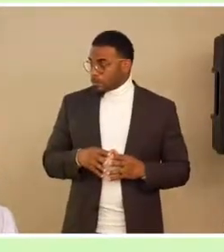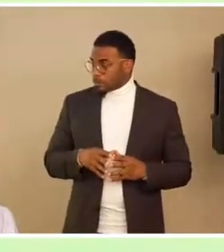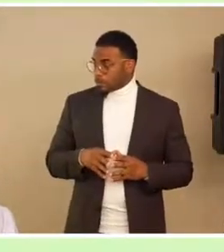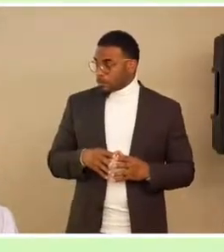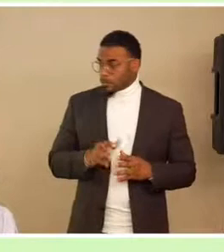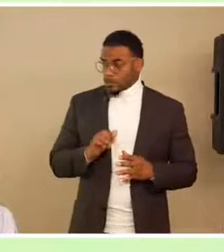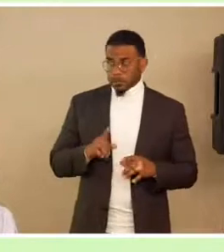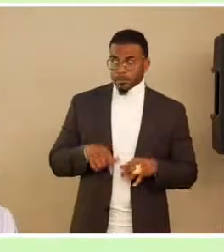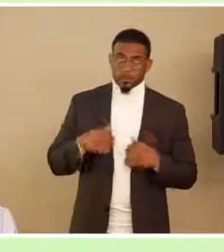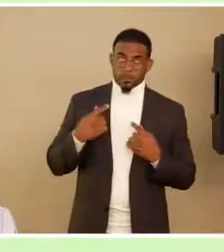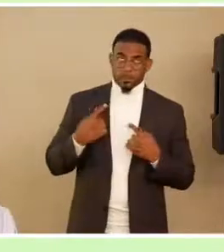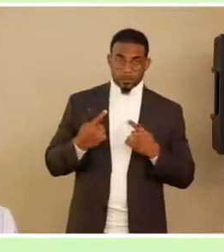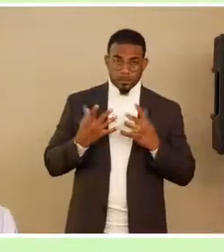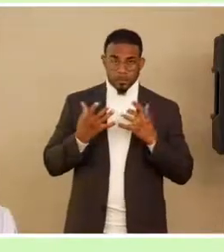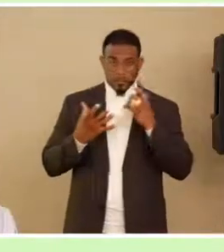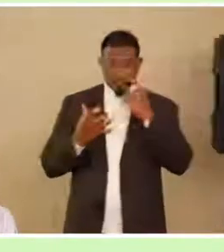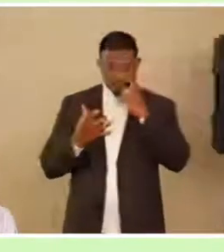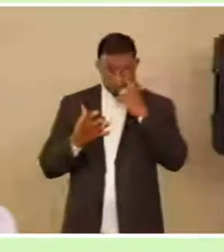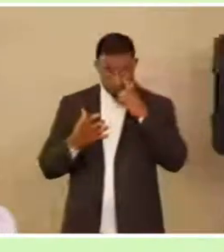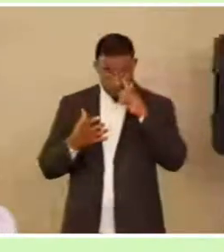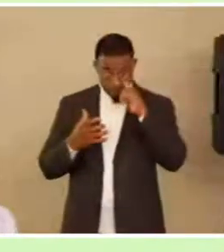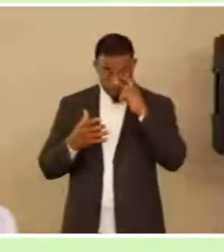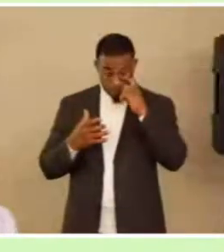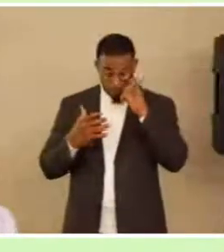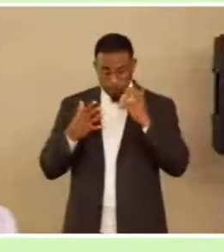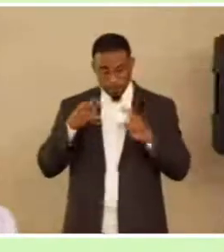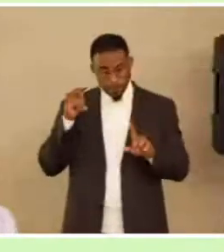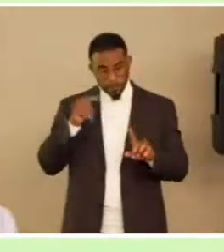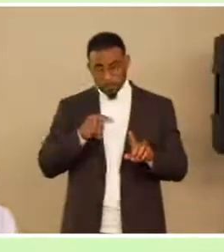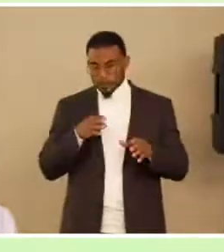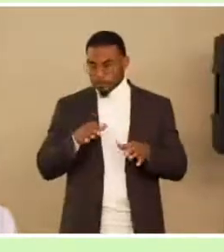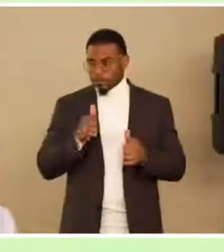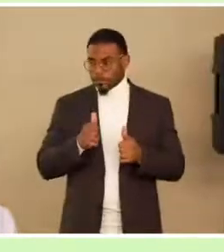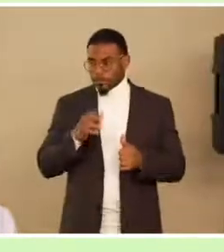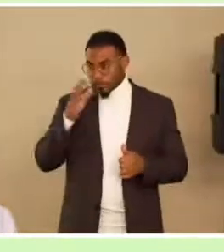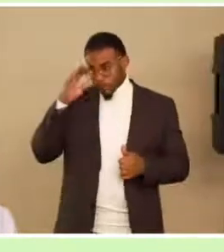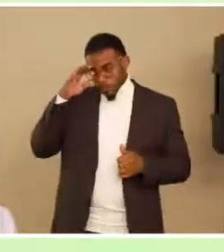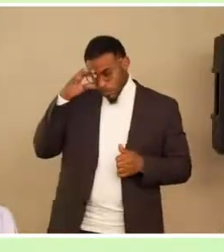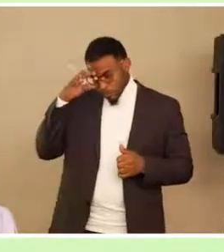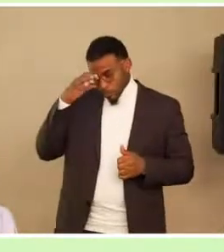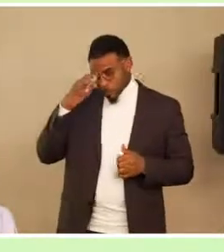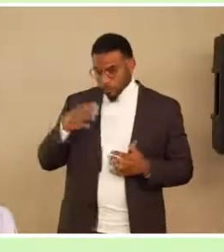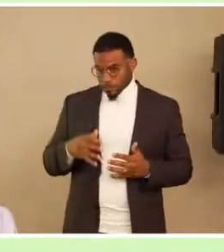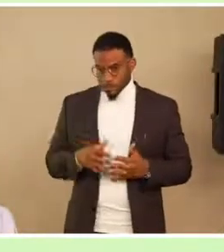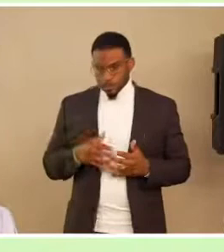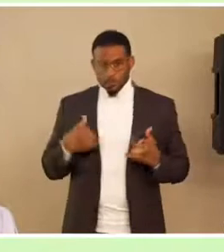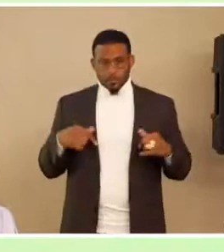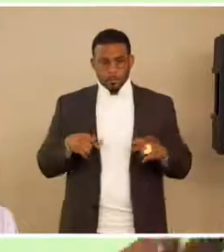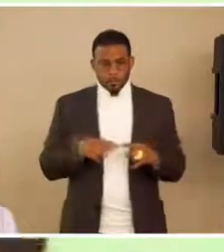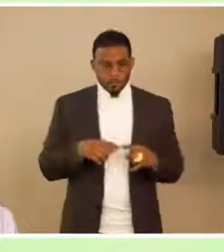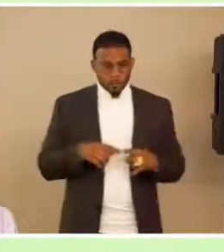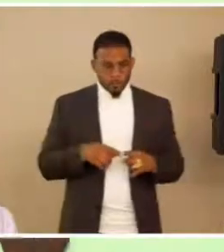I have long wanted to sort of look at the way in which we